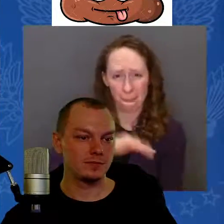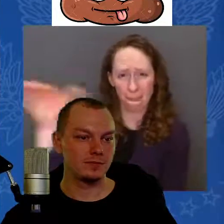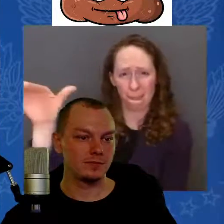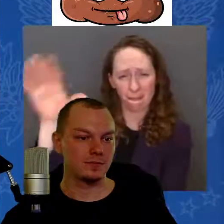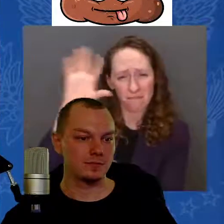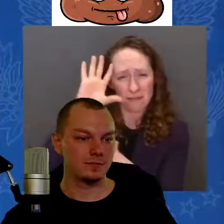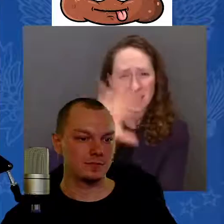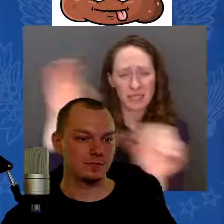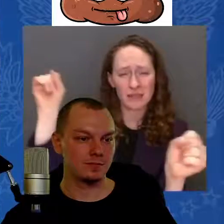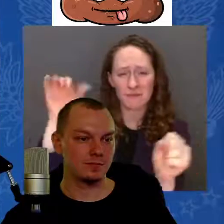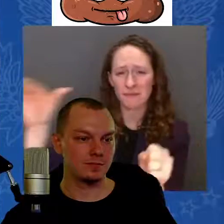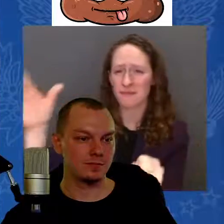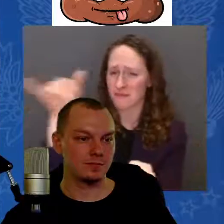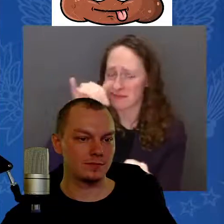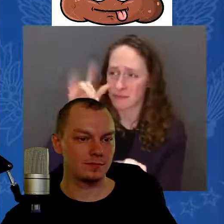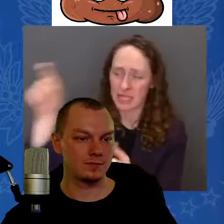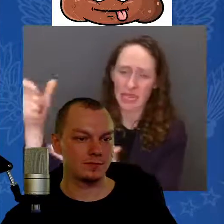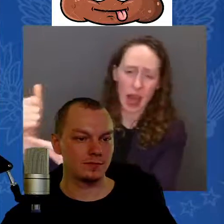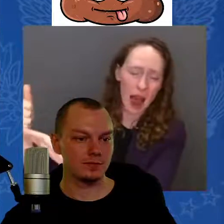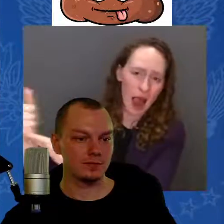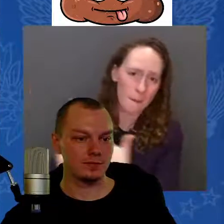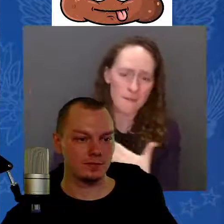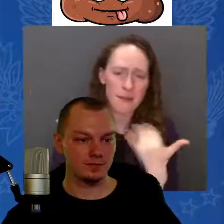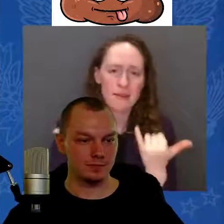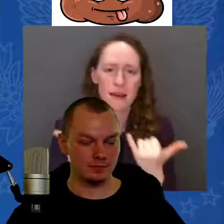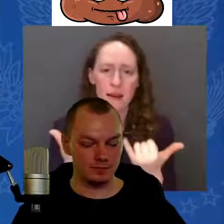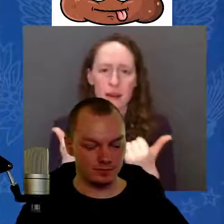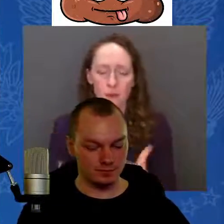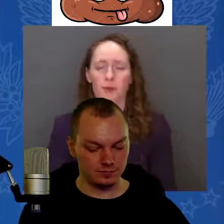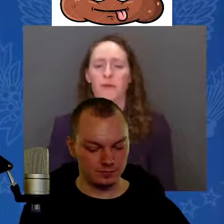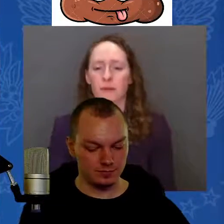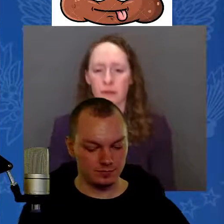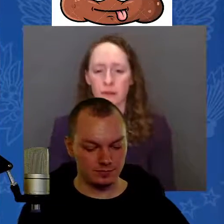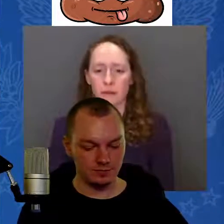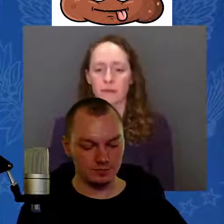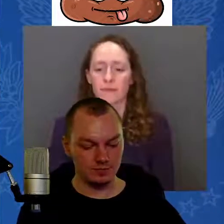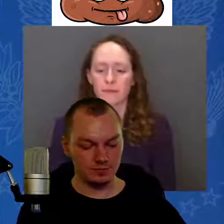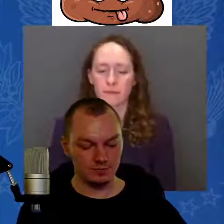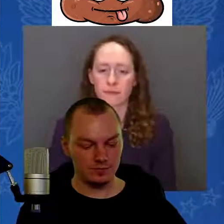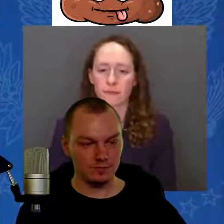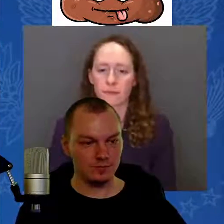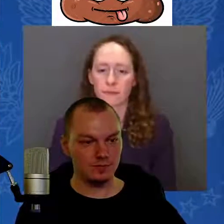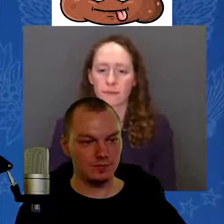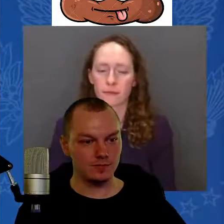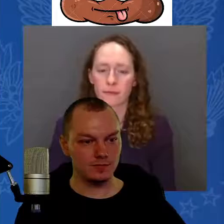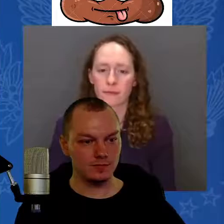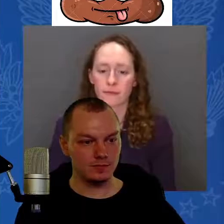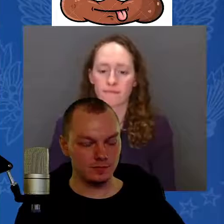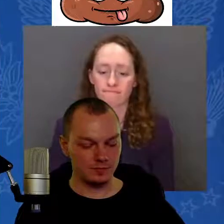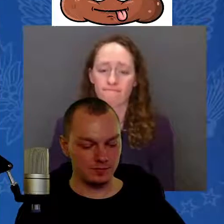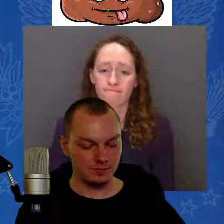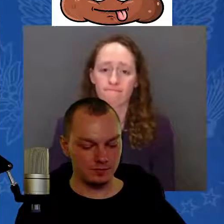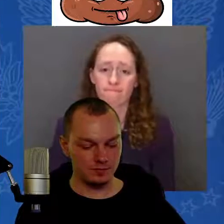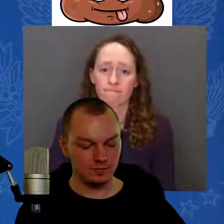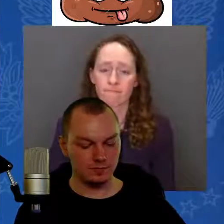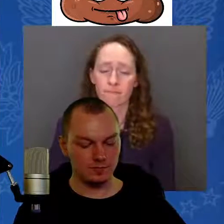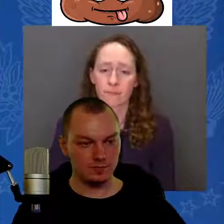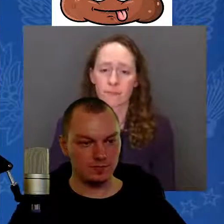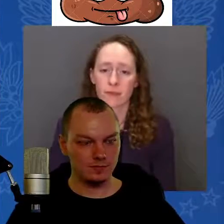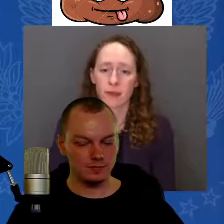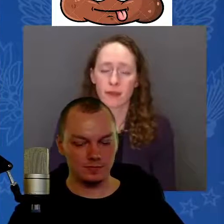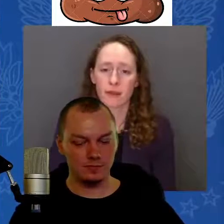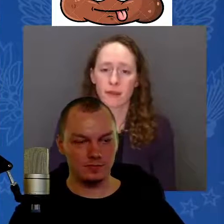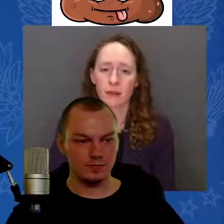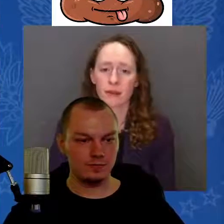record declaration in terms of a disaster based on just what we see here today.